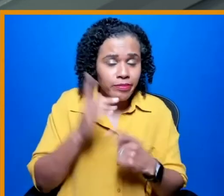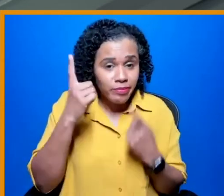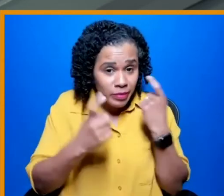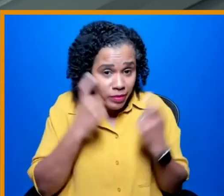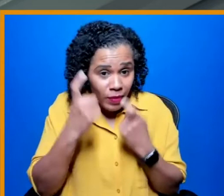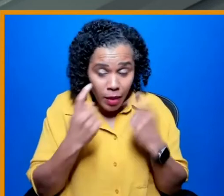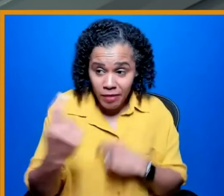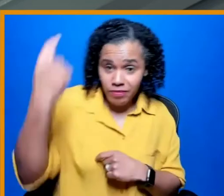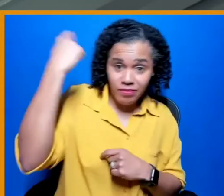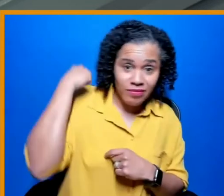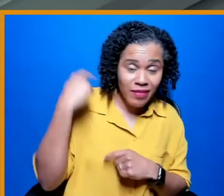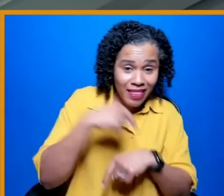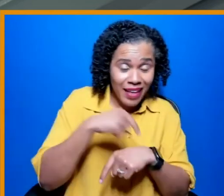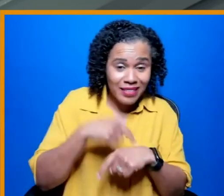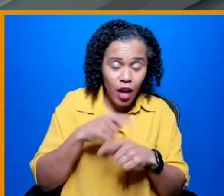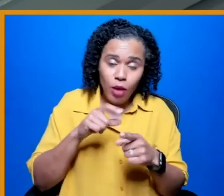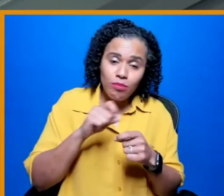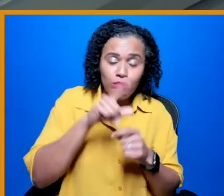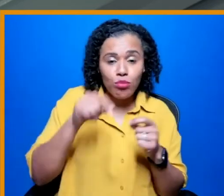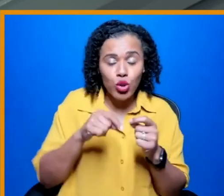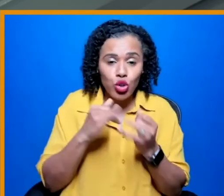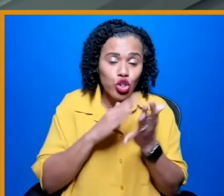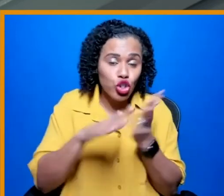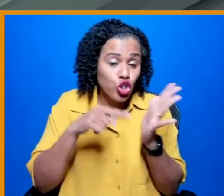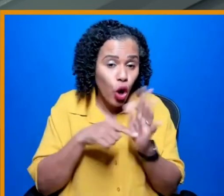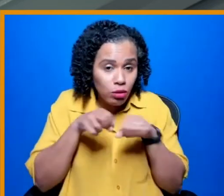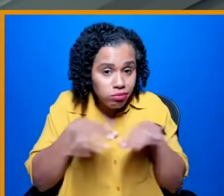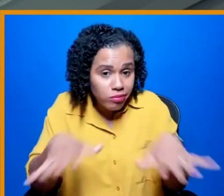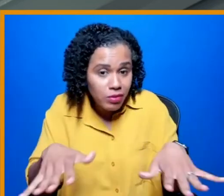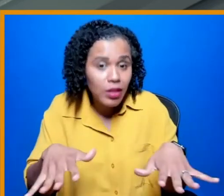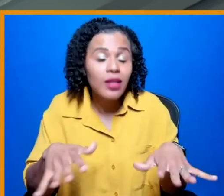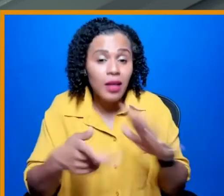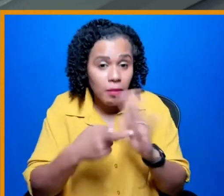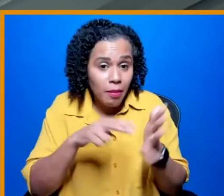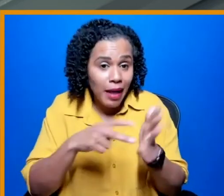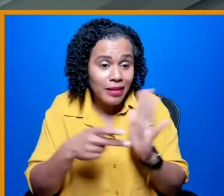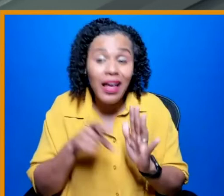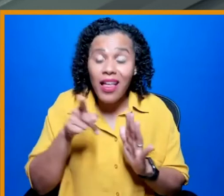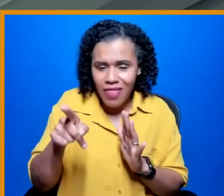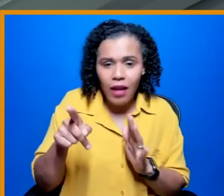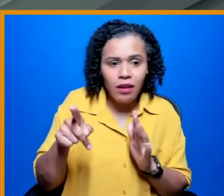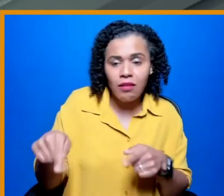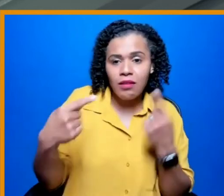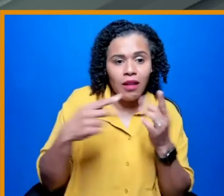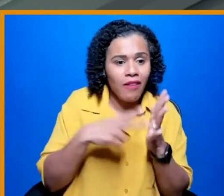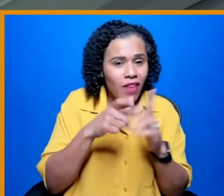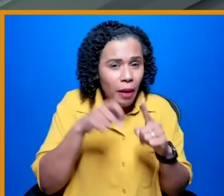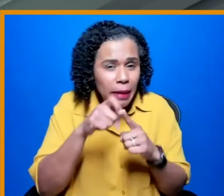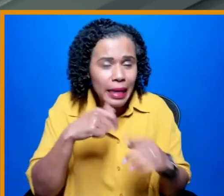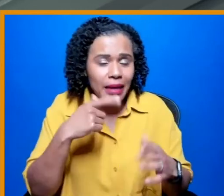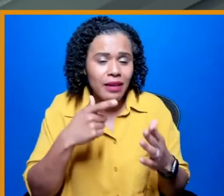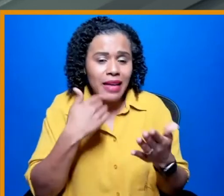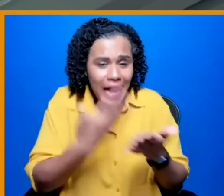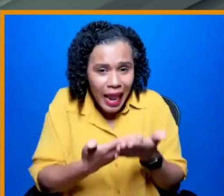time. Since then, the Good Law Project successfully took up the fight against so-called VIP lanes that prioritise PPE offers from